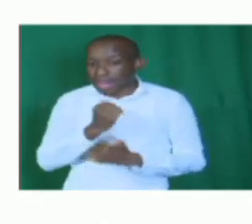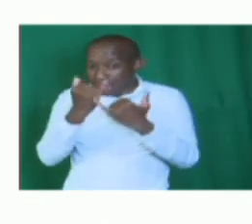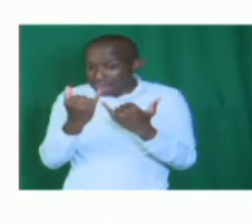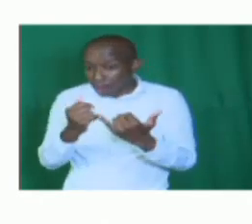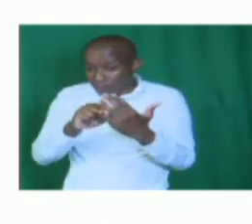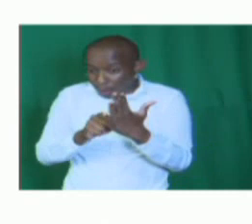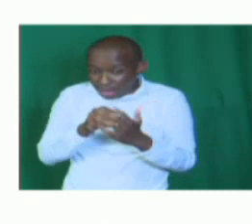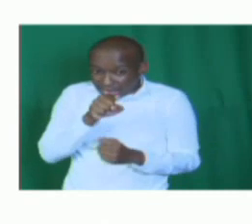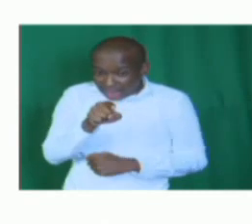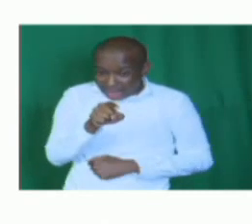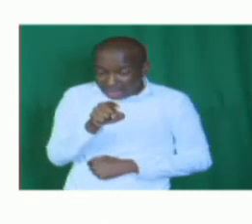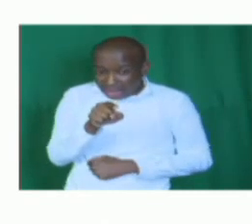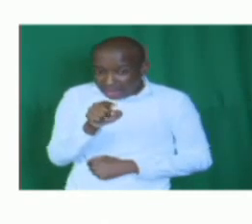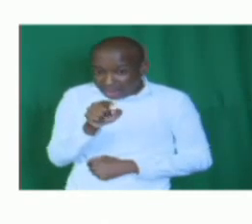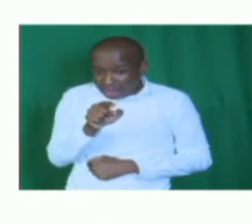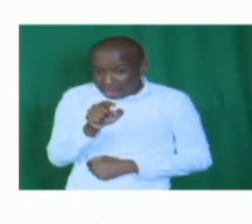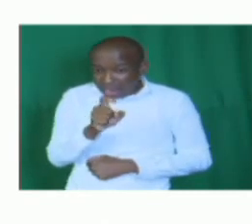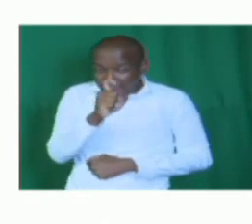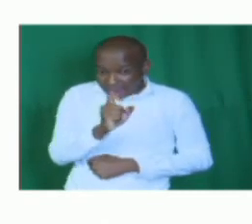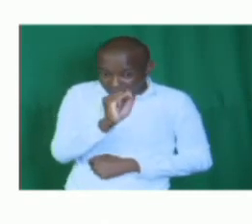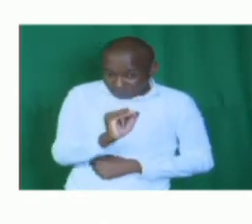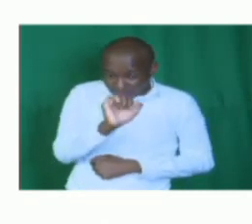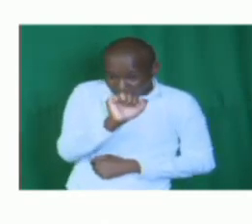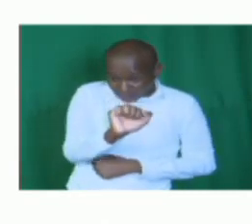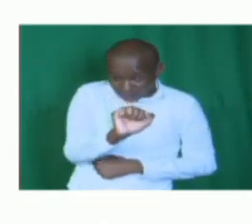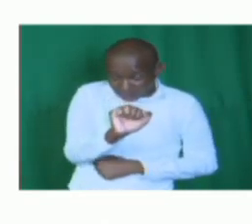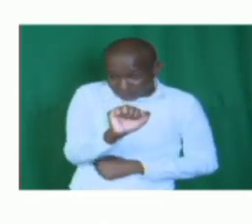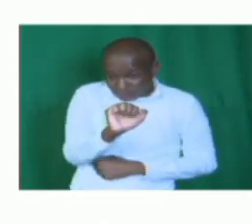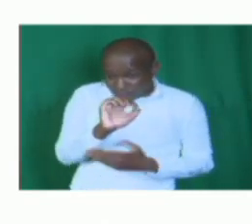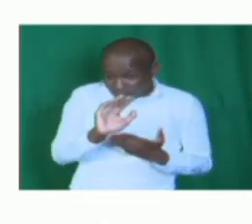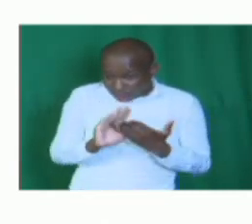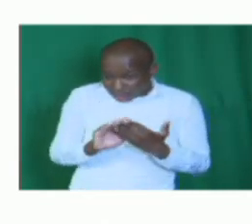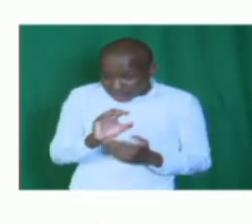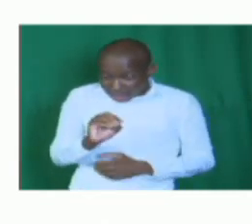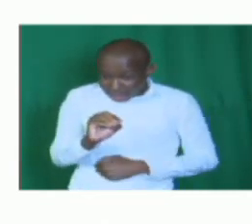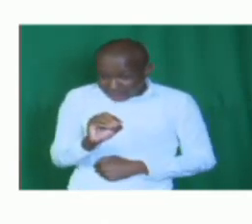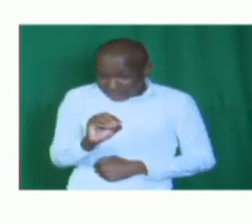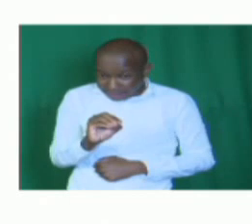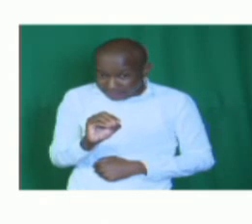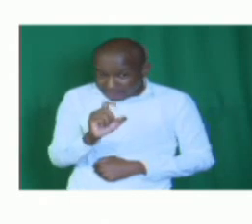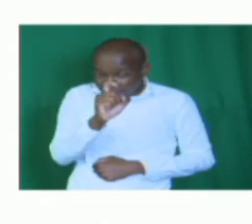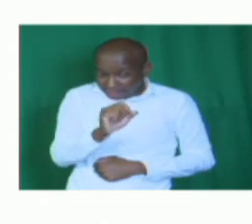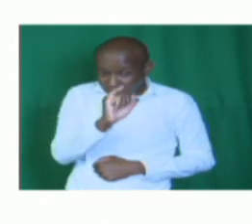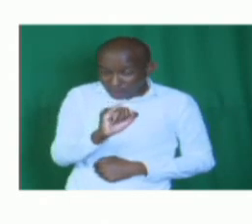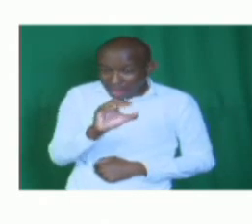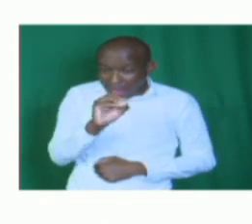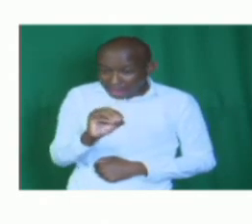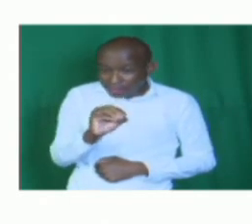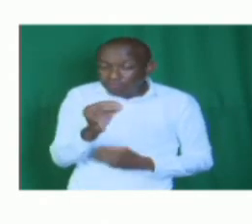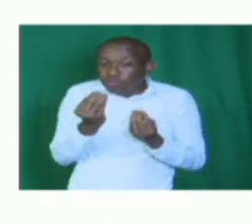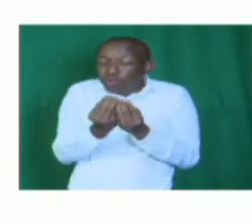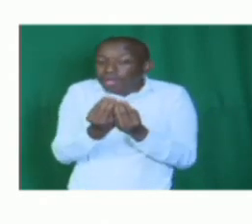are going to say we have x1 here, and then x1 will always go